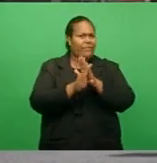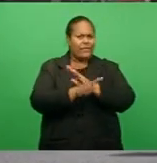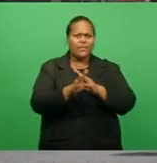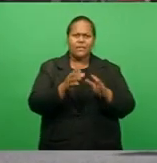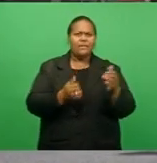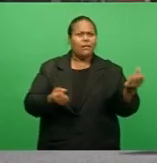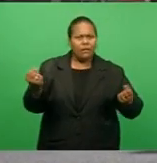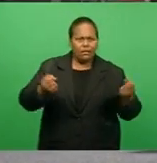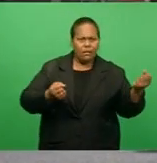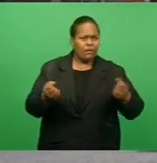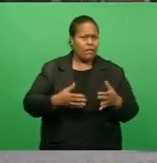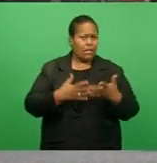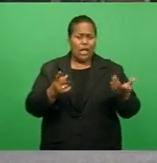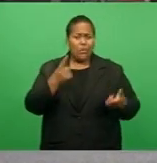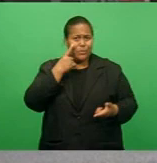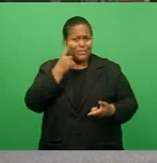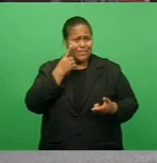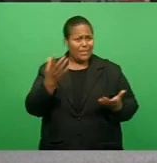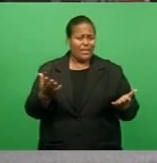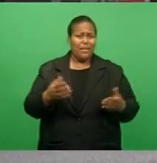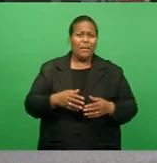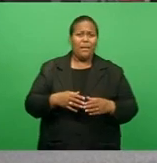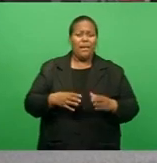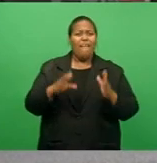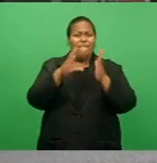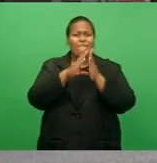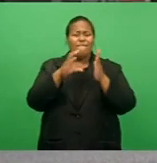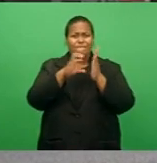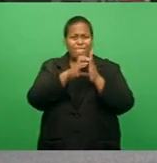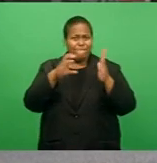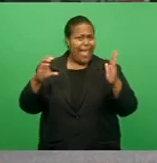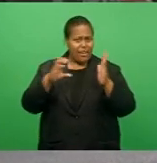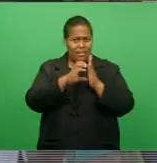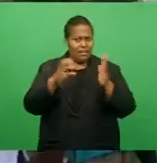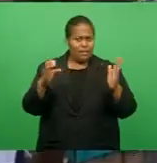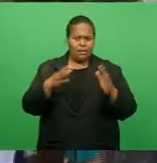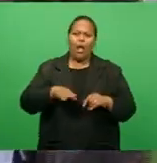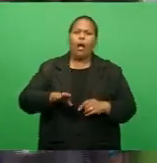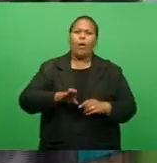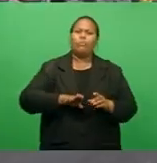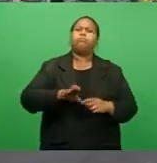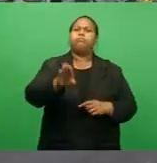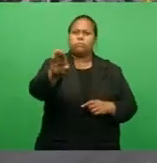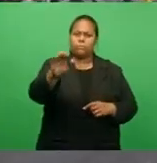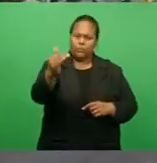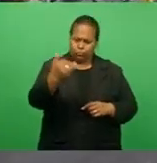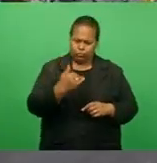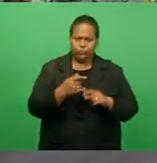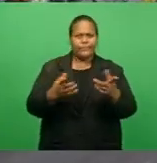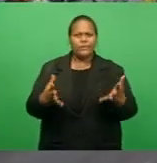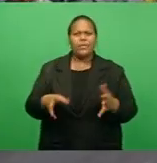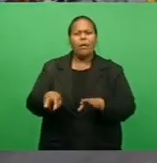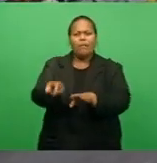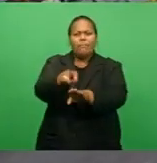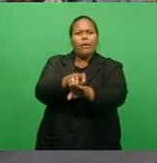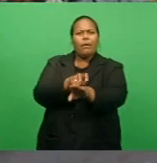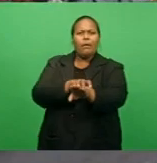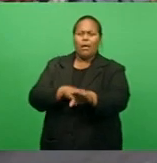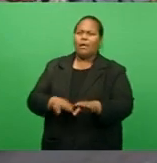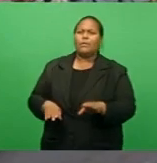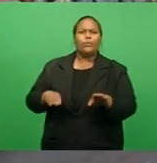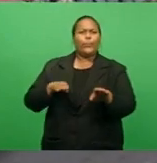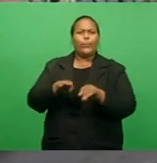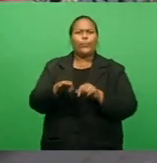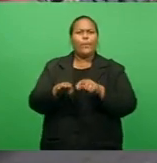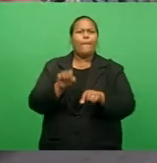these window vans, like minibus type vehicles running up and down, carrying passengers, parking near the bus stand or